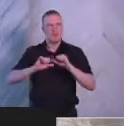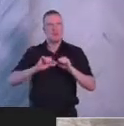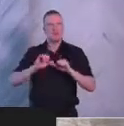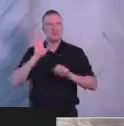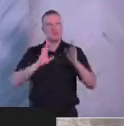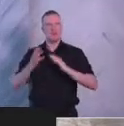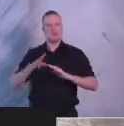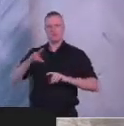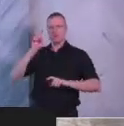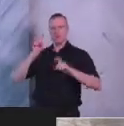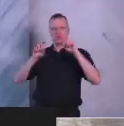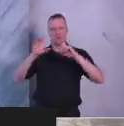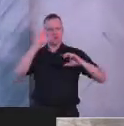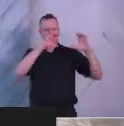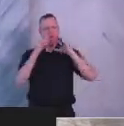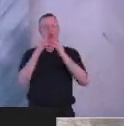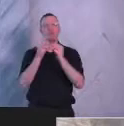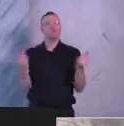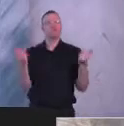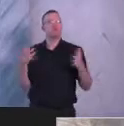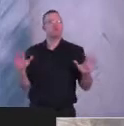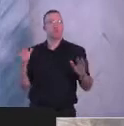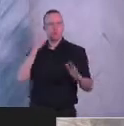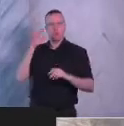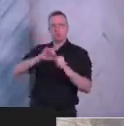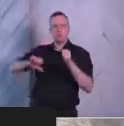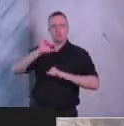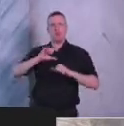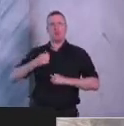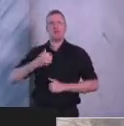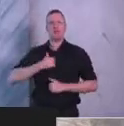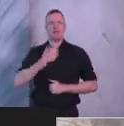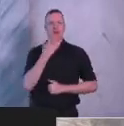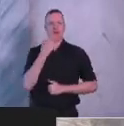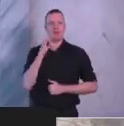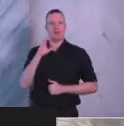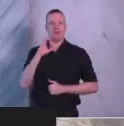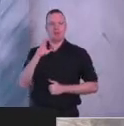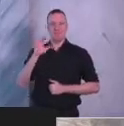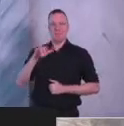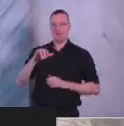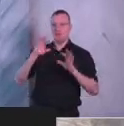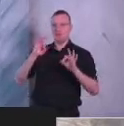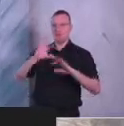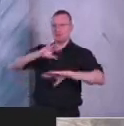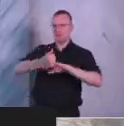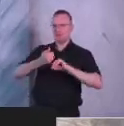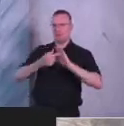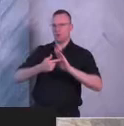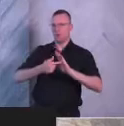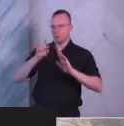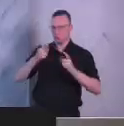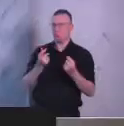encourage conversation, and Canadian Colors is a perfect example of what we should be doing. Thank you. Perfect. Thank you very much,